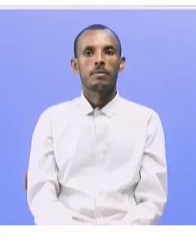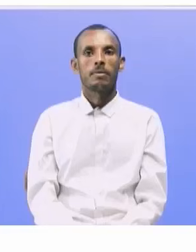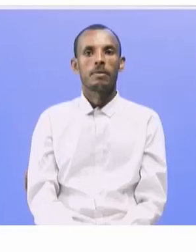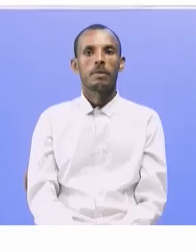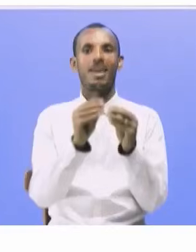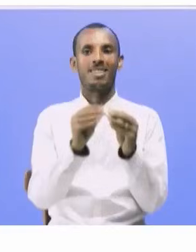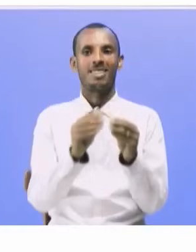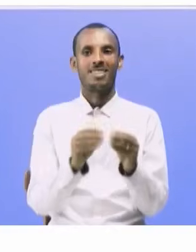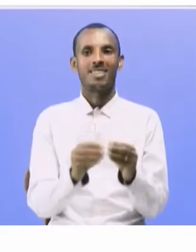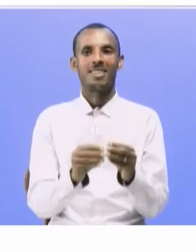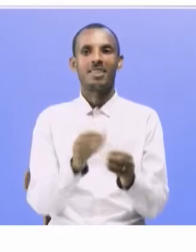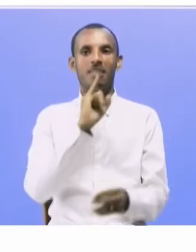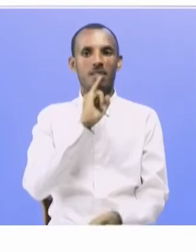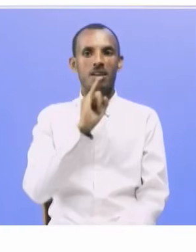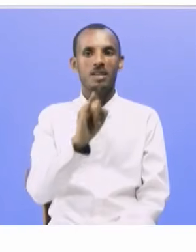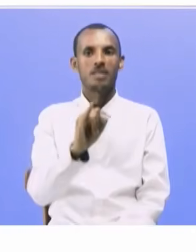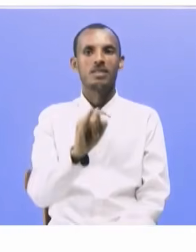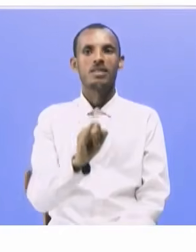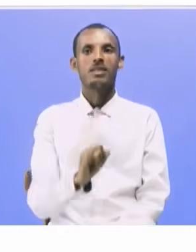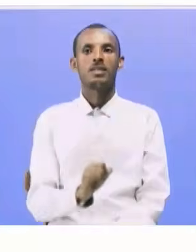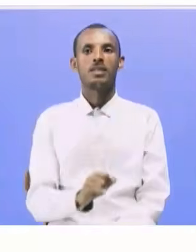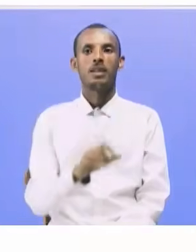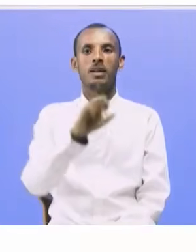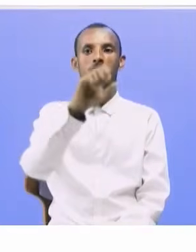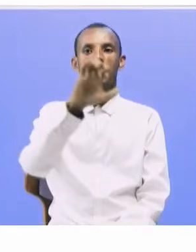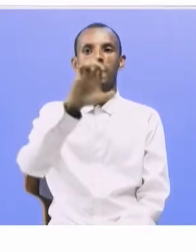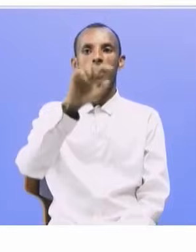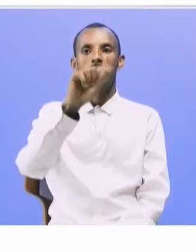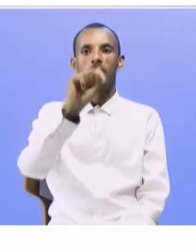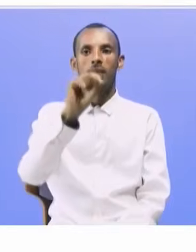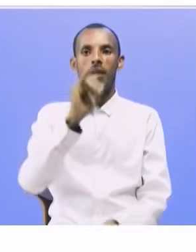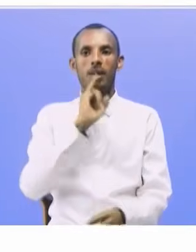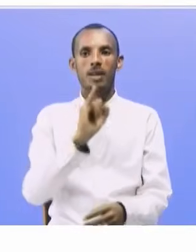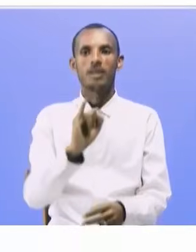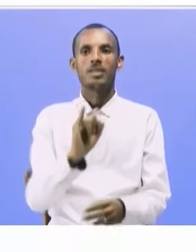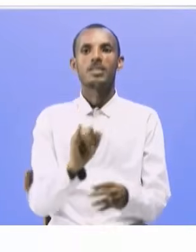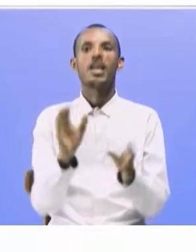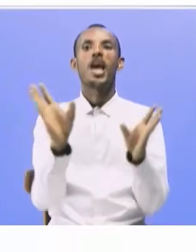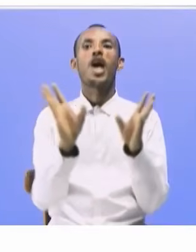infinite set. Set is a collection